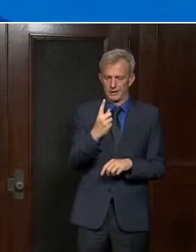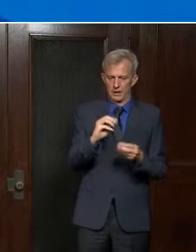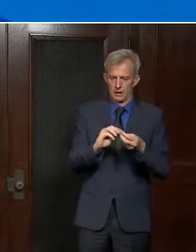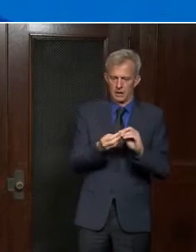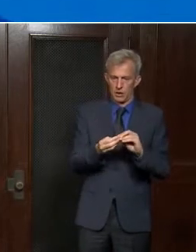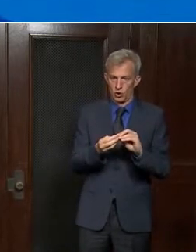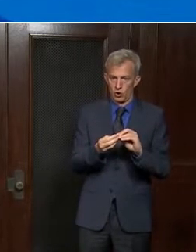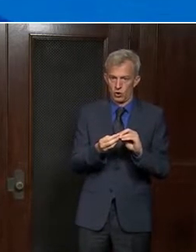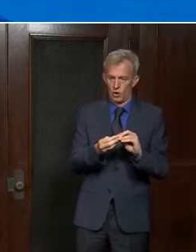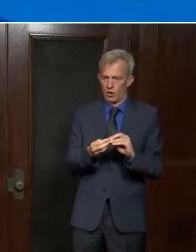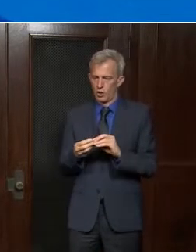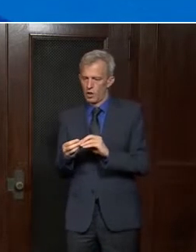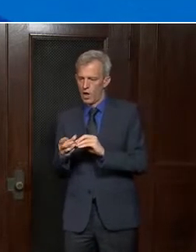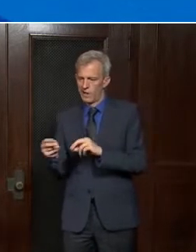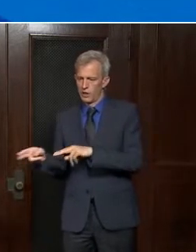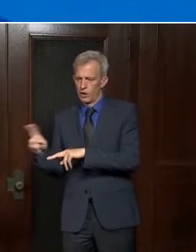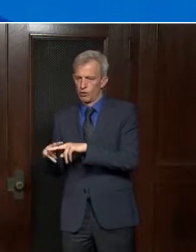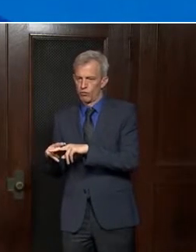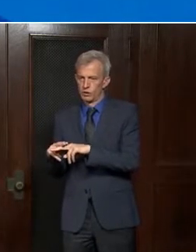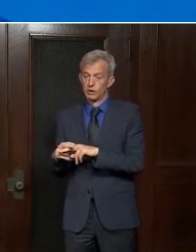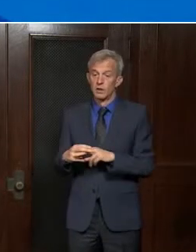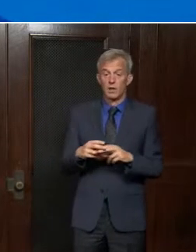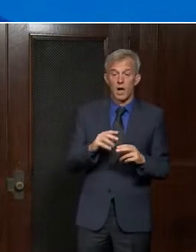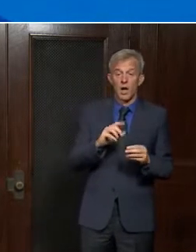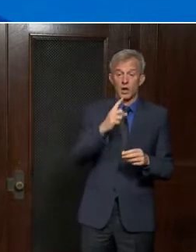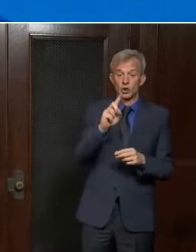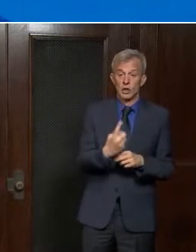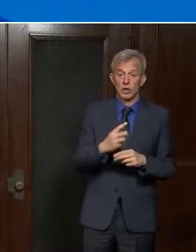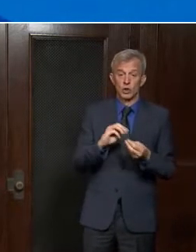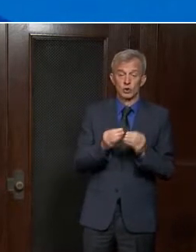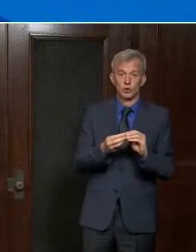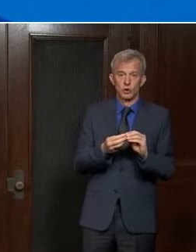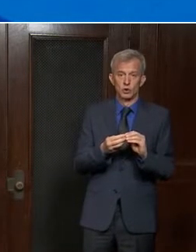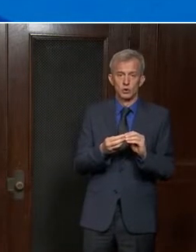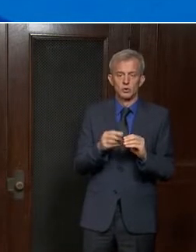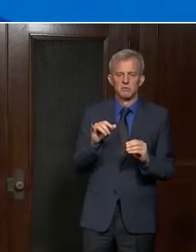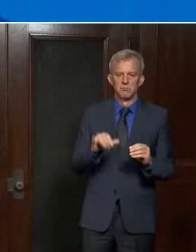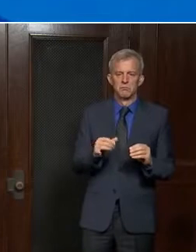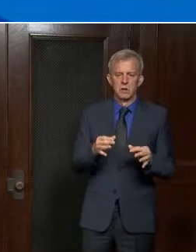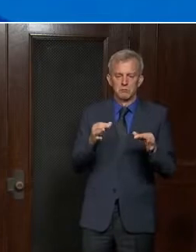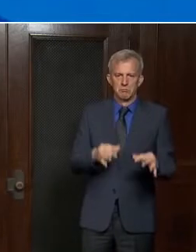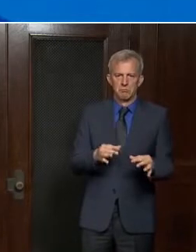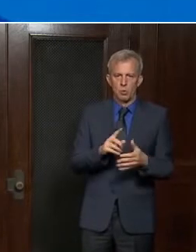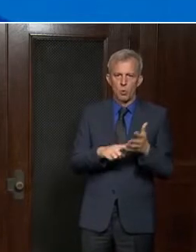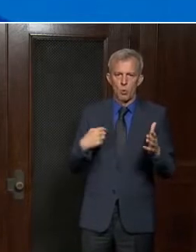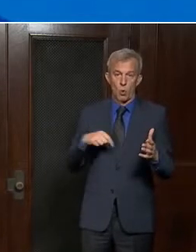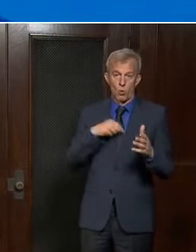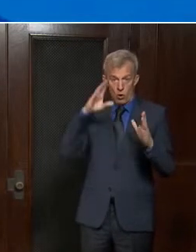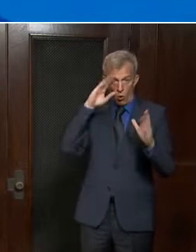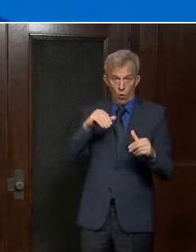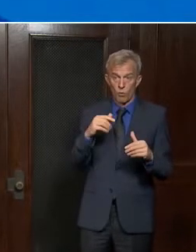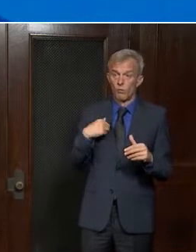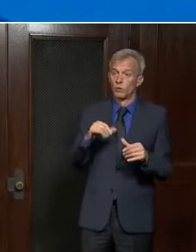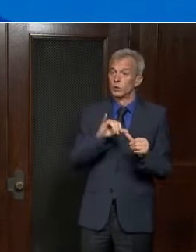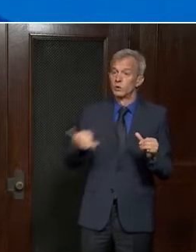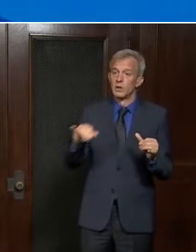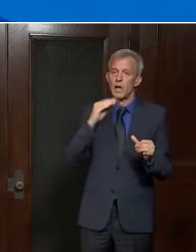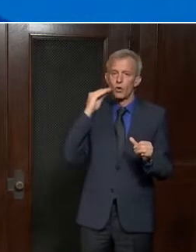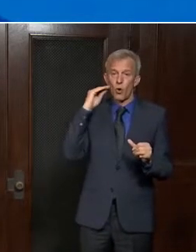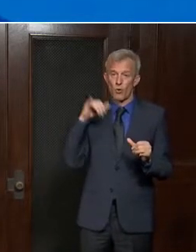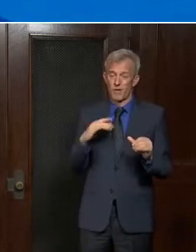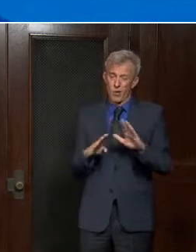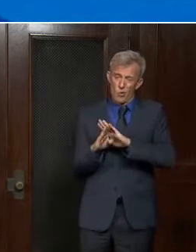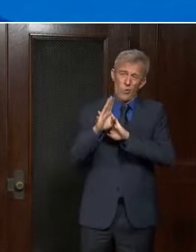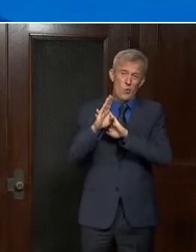and increase. The single-digit part confirms what we hoped, that by all of us staying at home, we are flattening